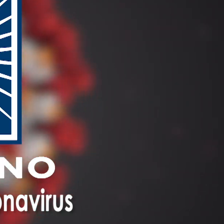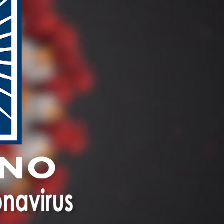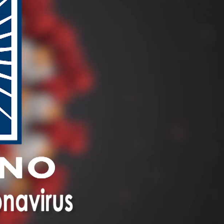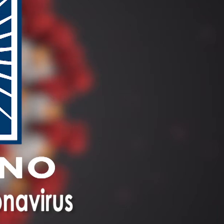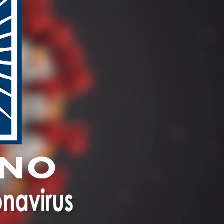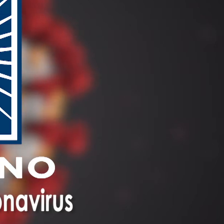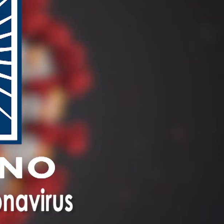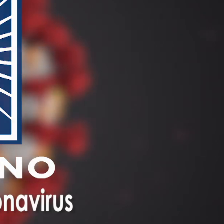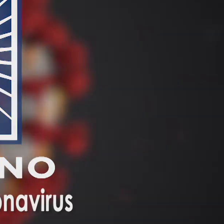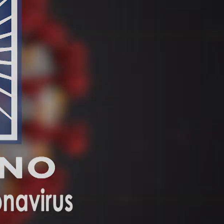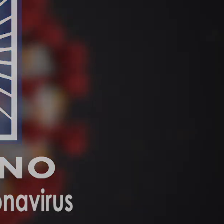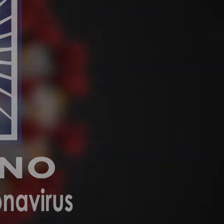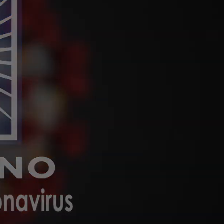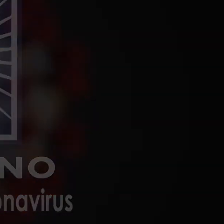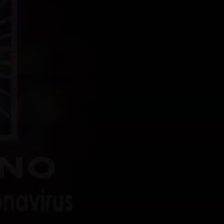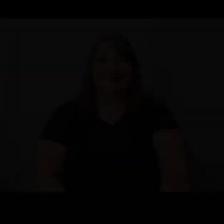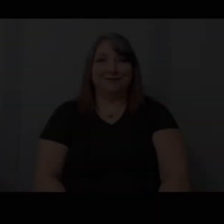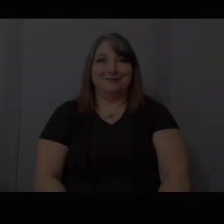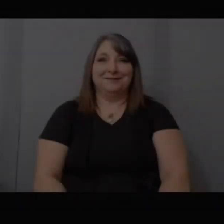cupertino.org/coronavirus.